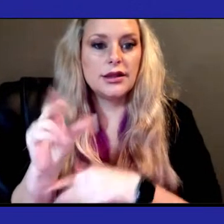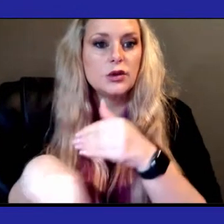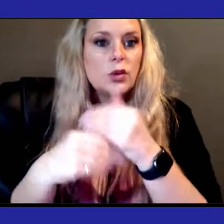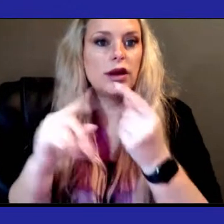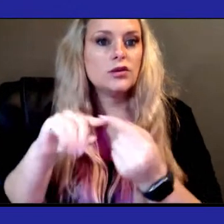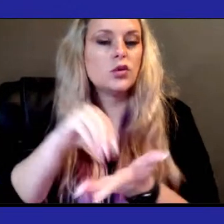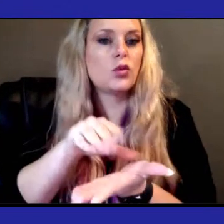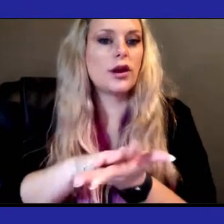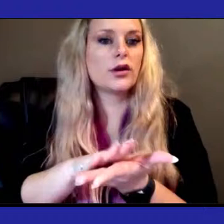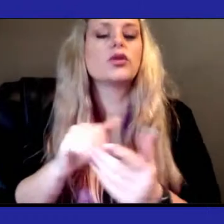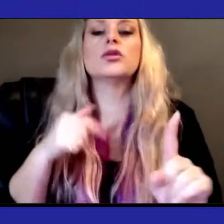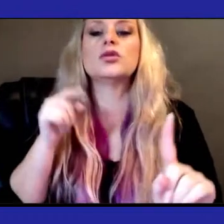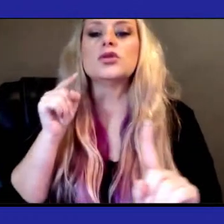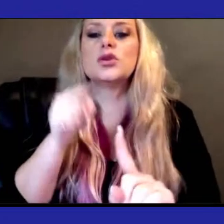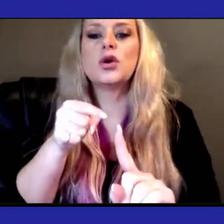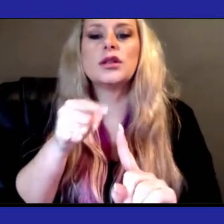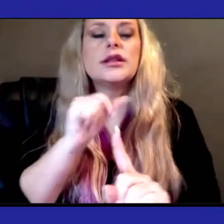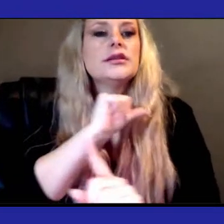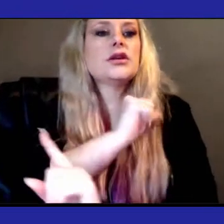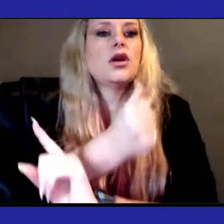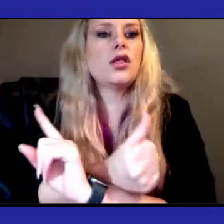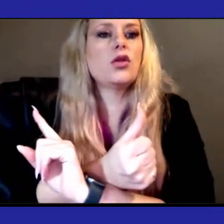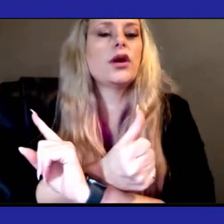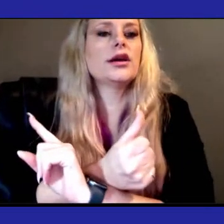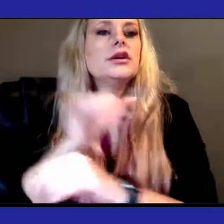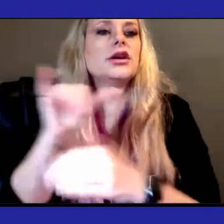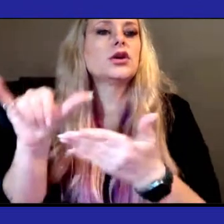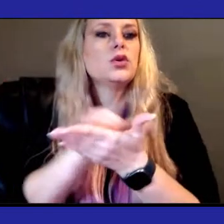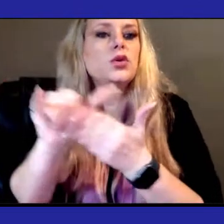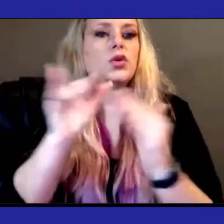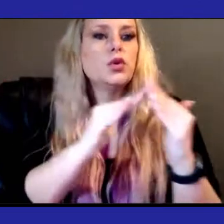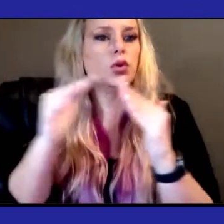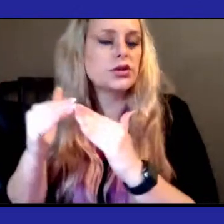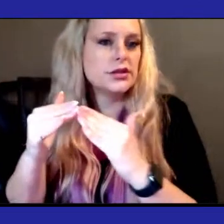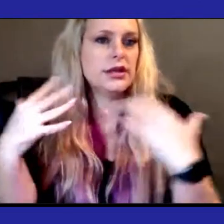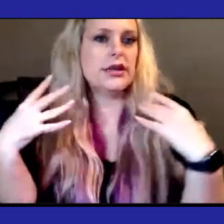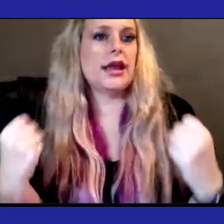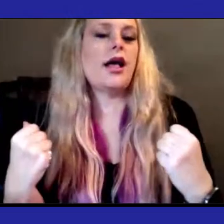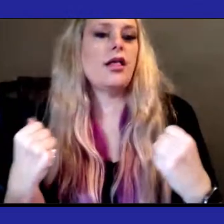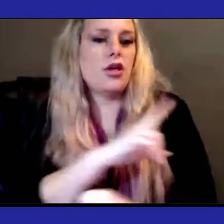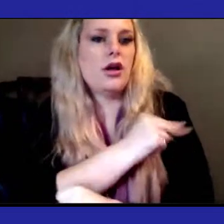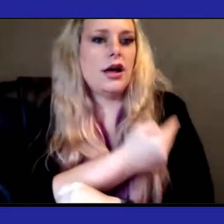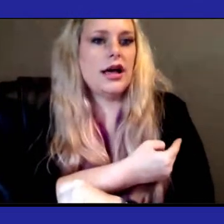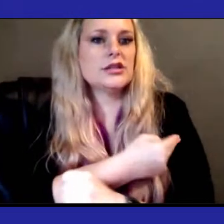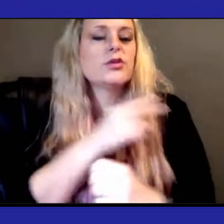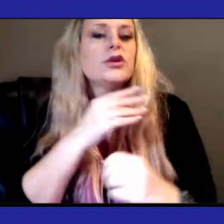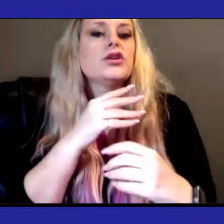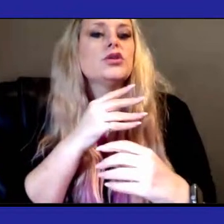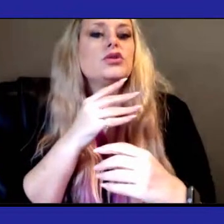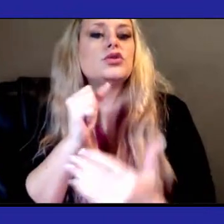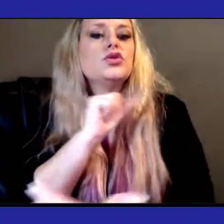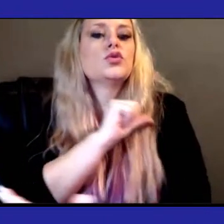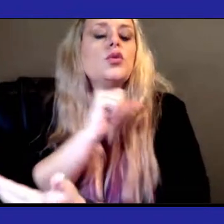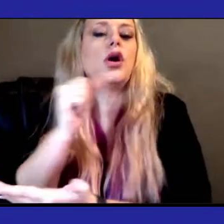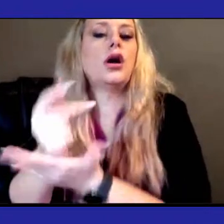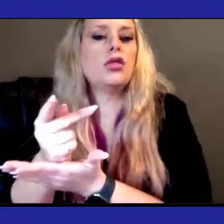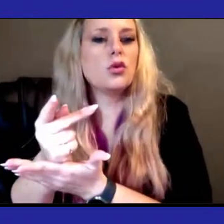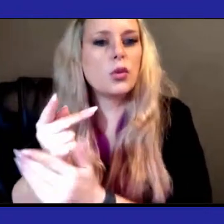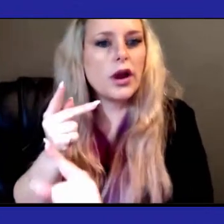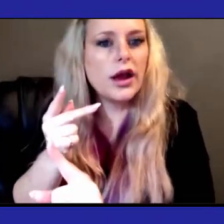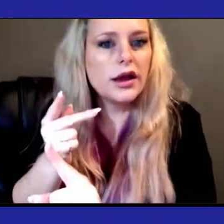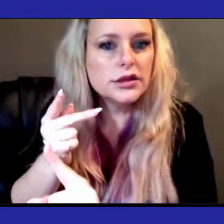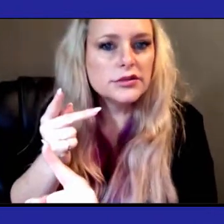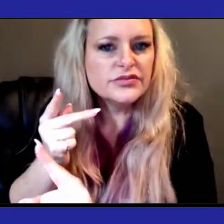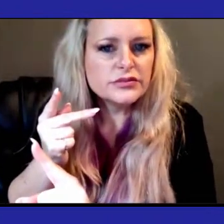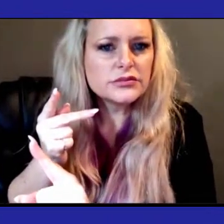This is authorizing New York City Health and Hospitals Corporation to execute a contract with FireMax Systems Corp. to undertake mandated inspections